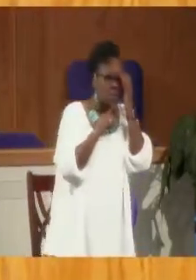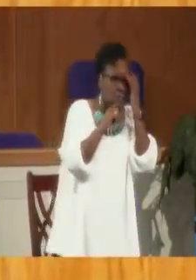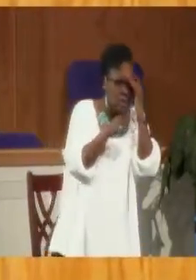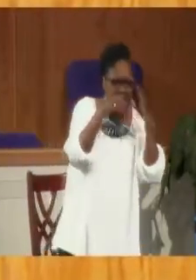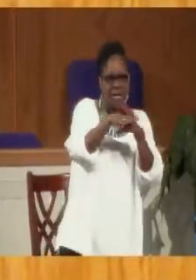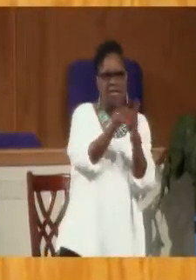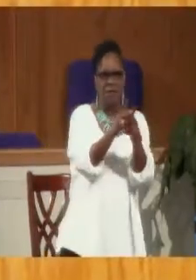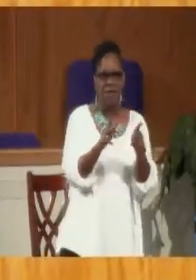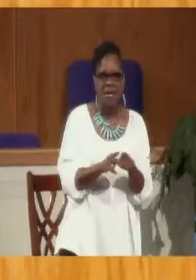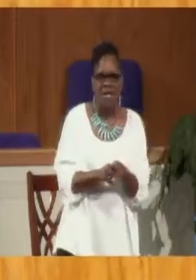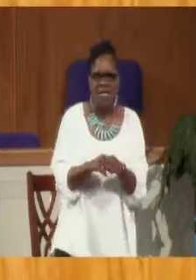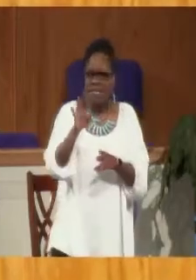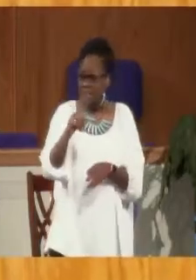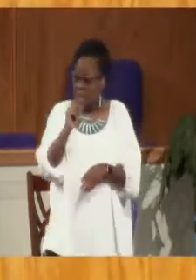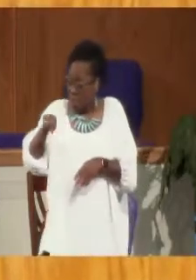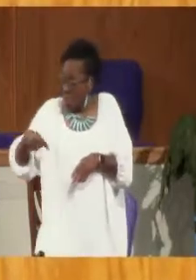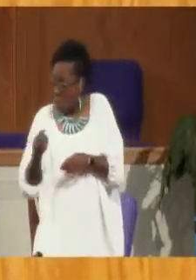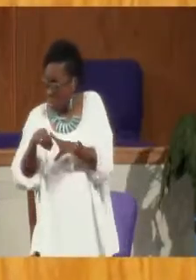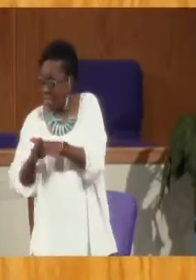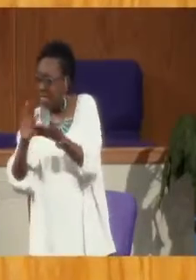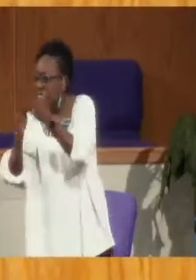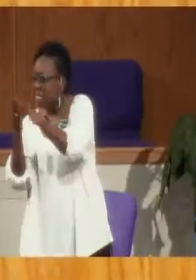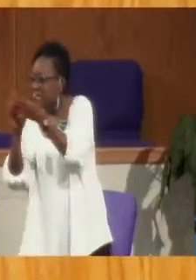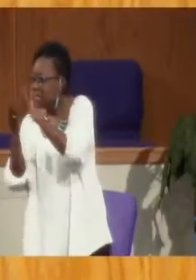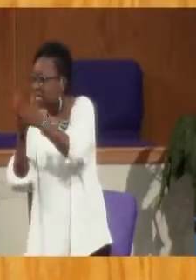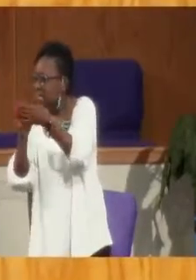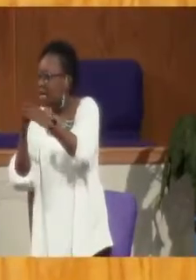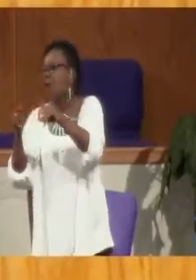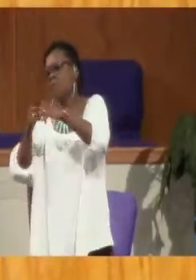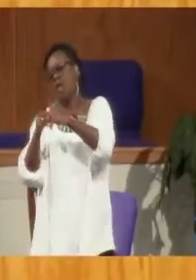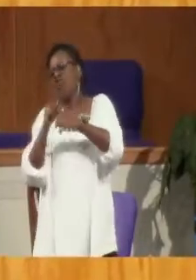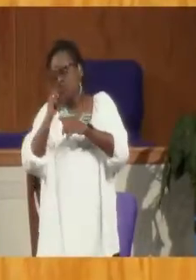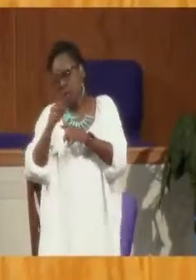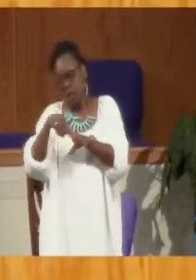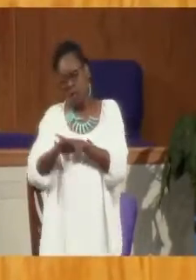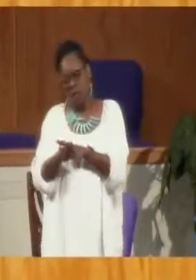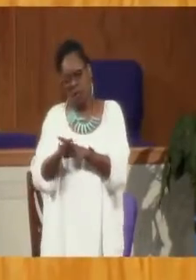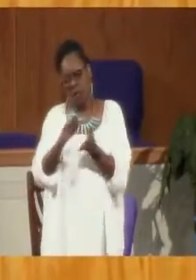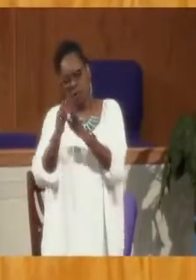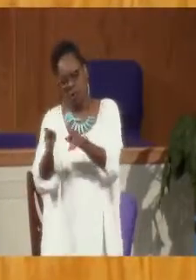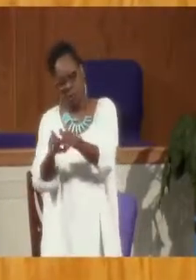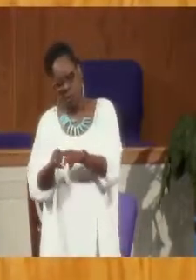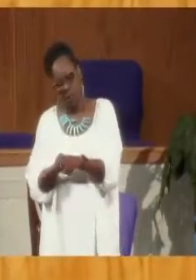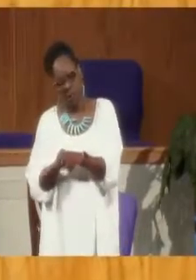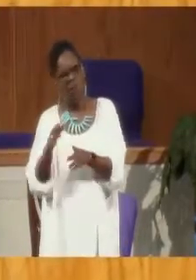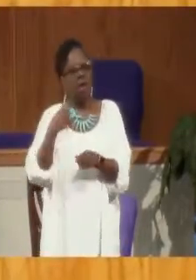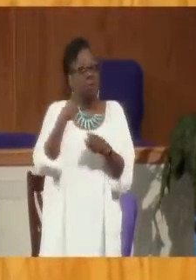in a place in the Gadarenes. Not only is he in the city of the Gadarenes, he's in the graveyard. Now, there's a problem with